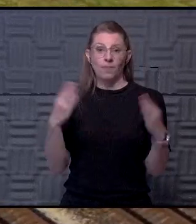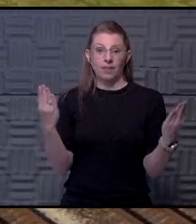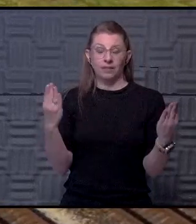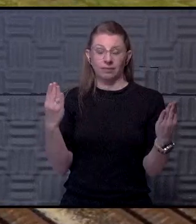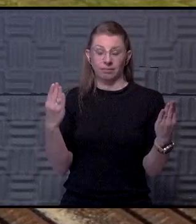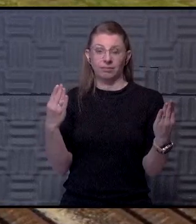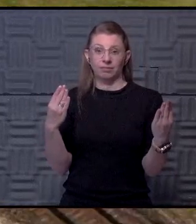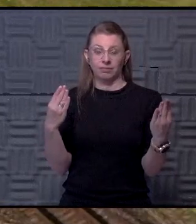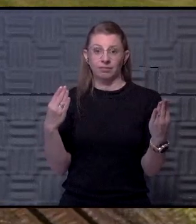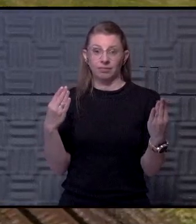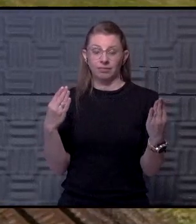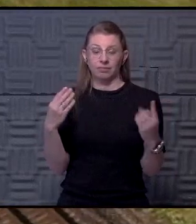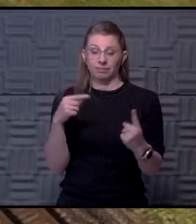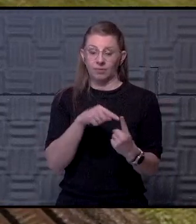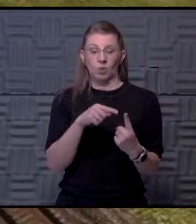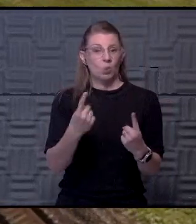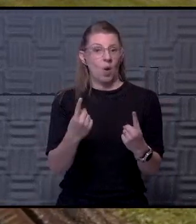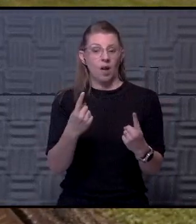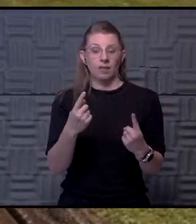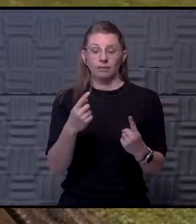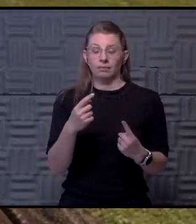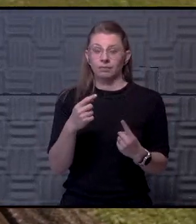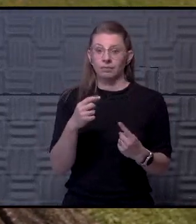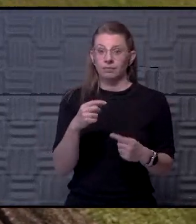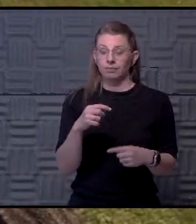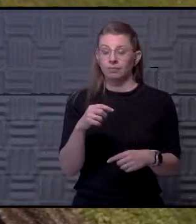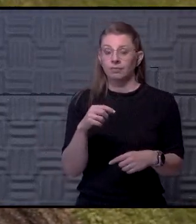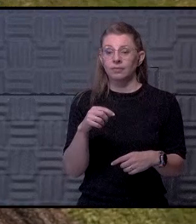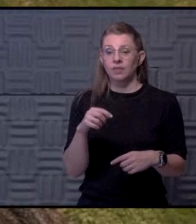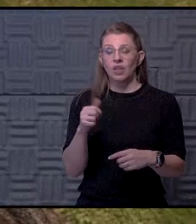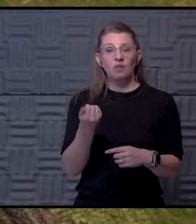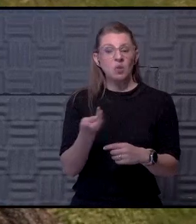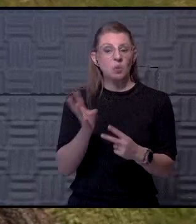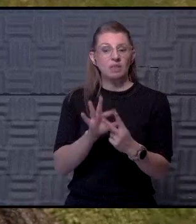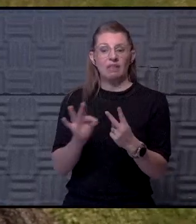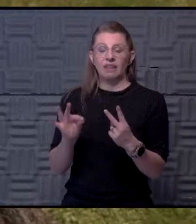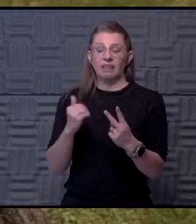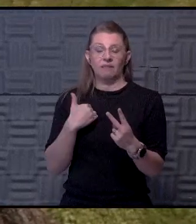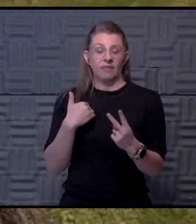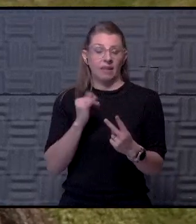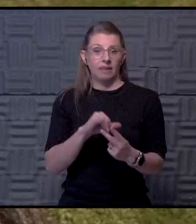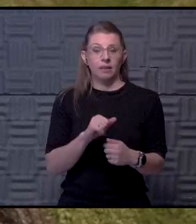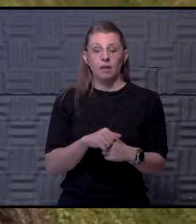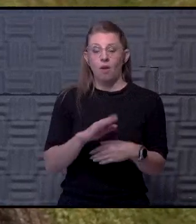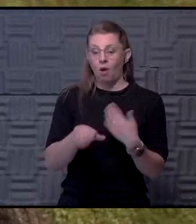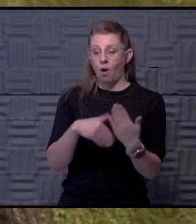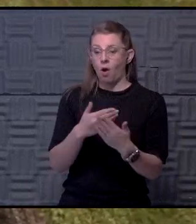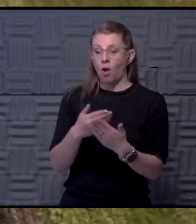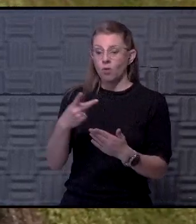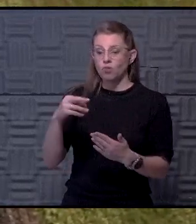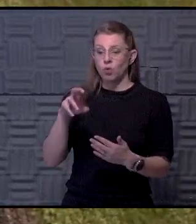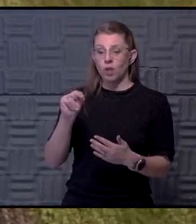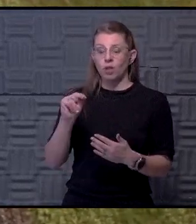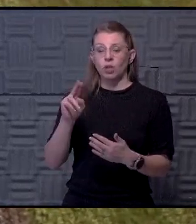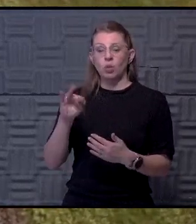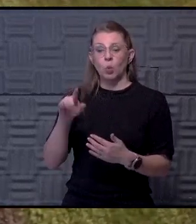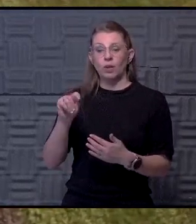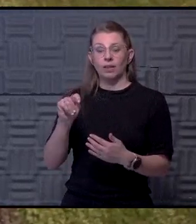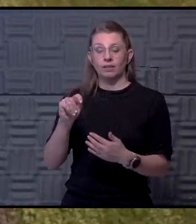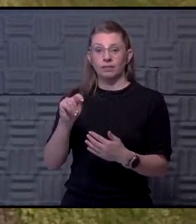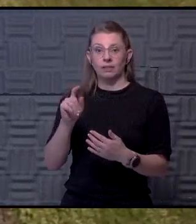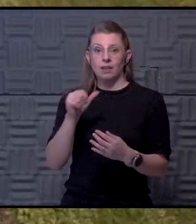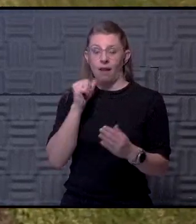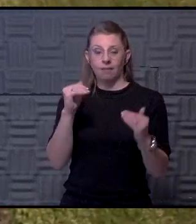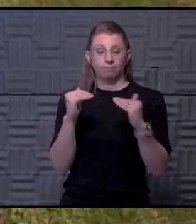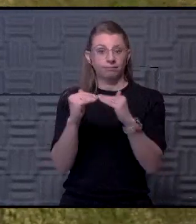treating patients. And so very, very few select. And all those 38 proton units are not equivalent. All of them don't provide pencil